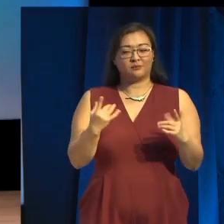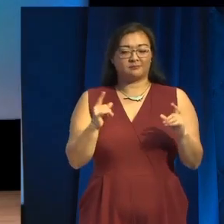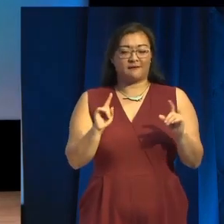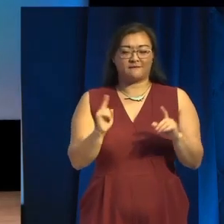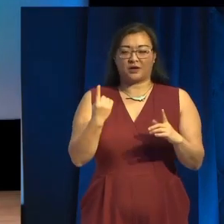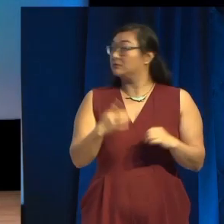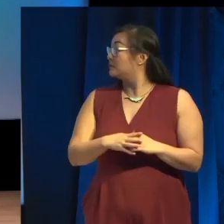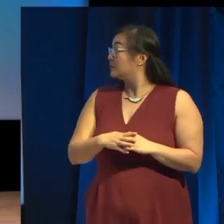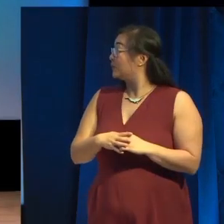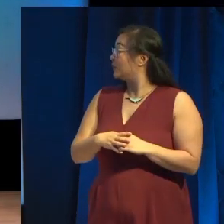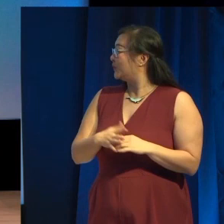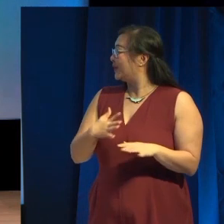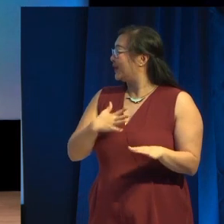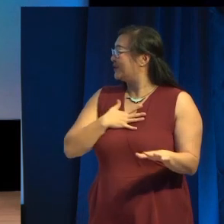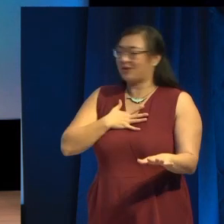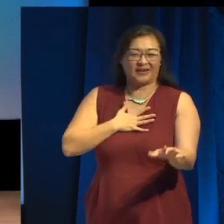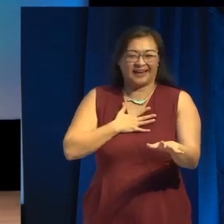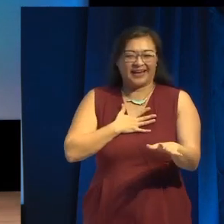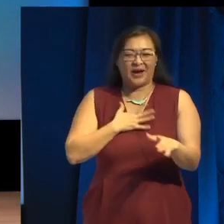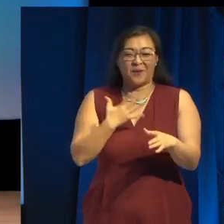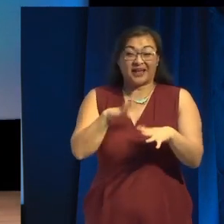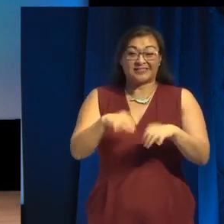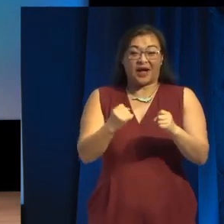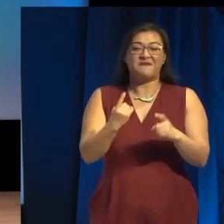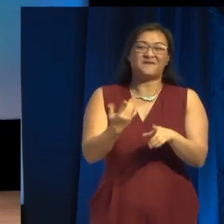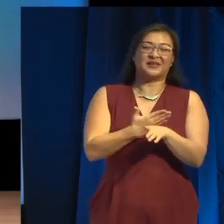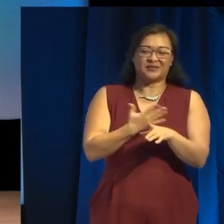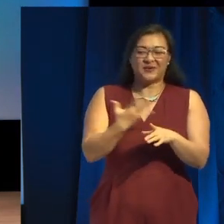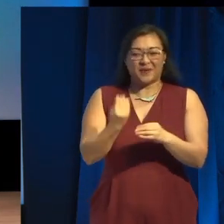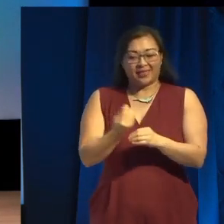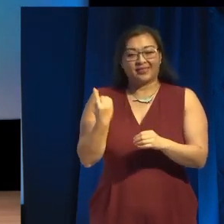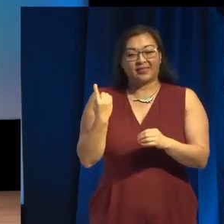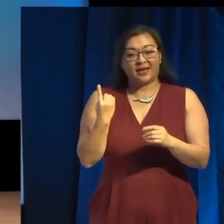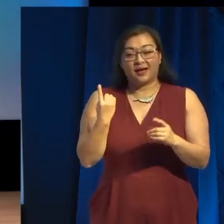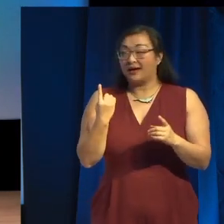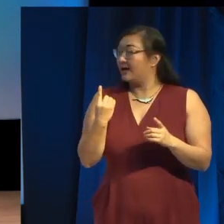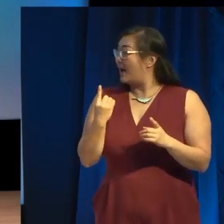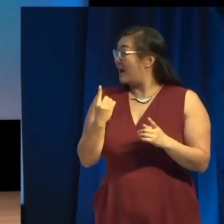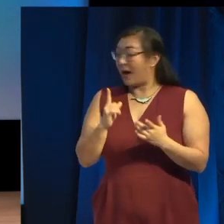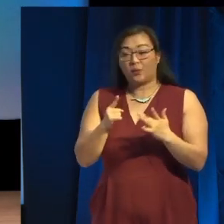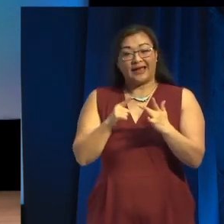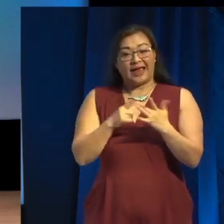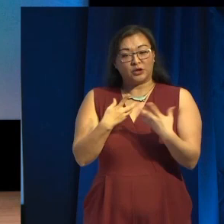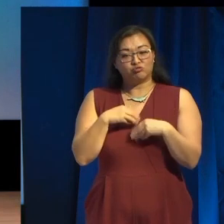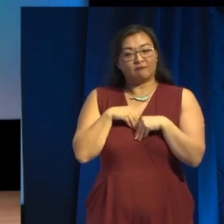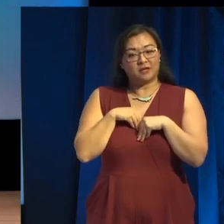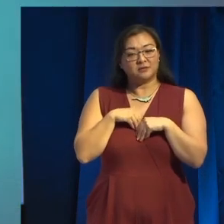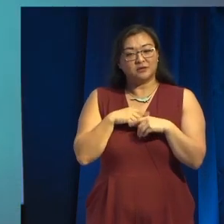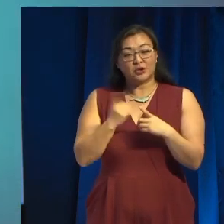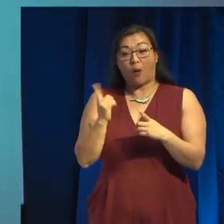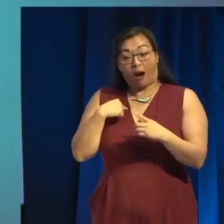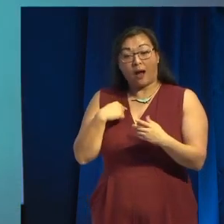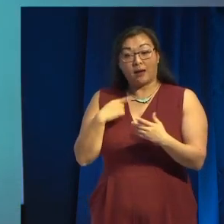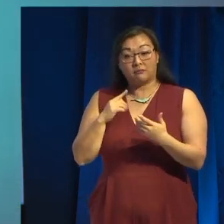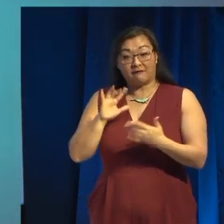I apologize. We're actually going to talk first about Party for Introverts. So I'm a co-founder of Party for Introverts, and